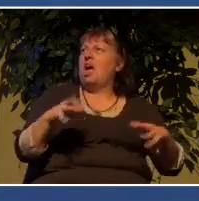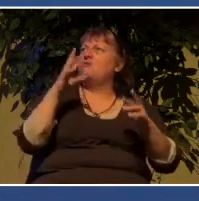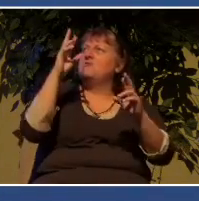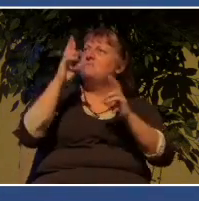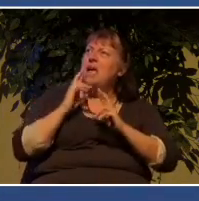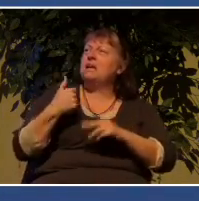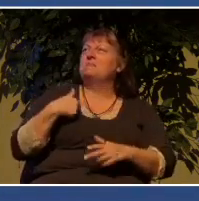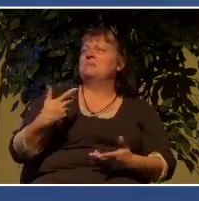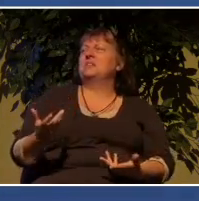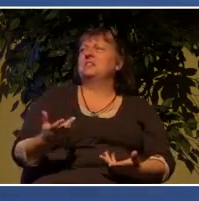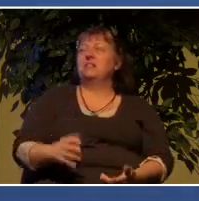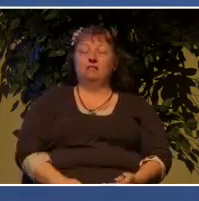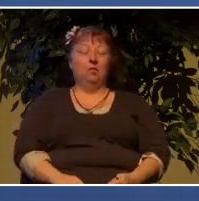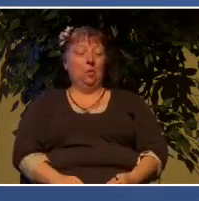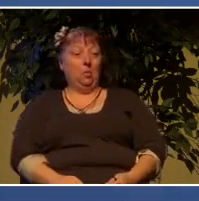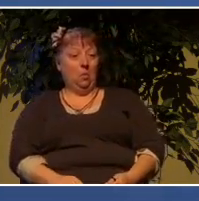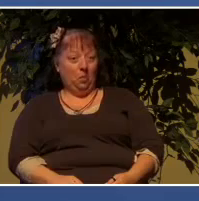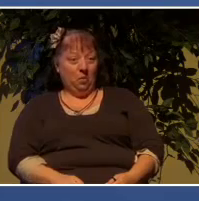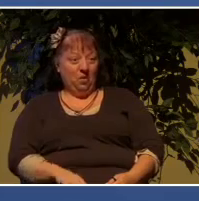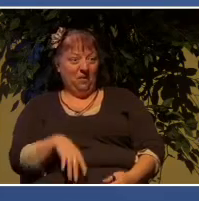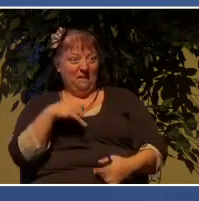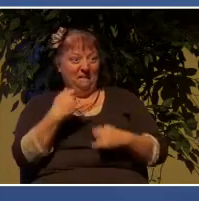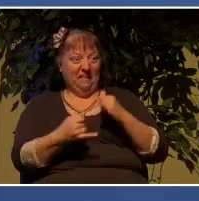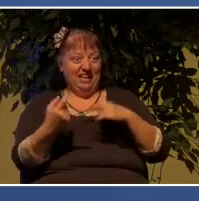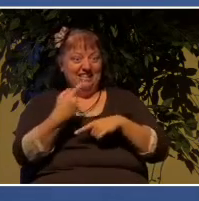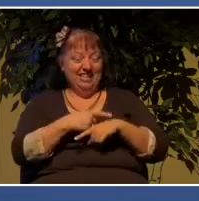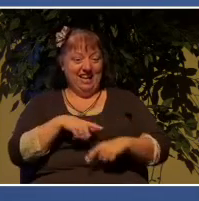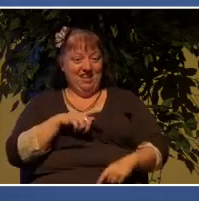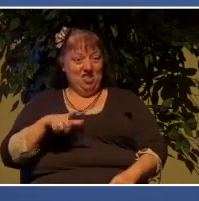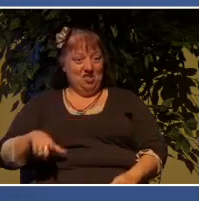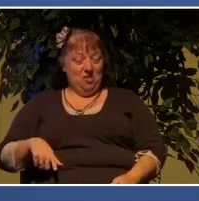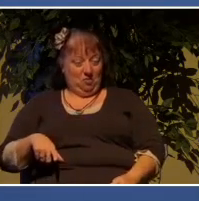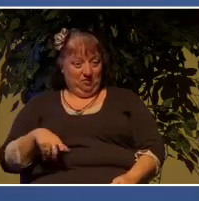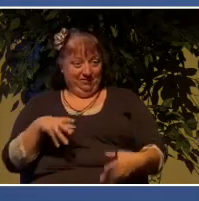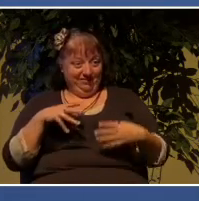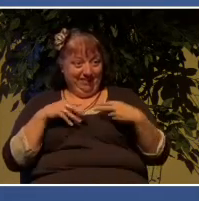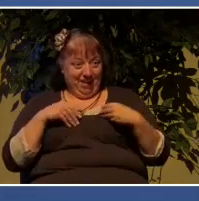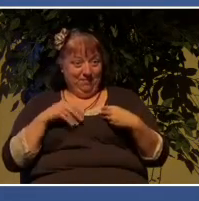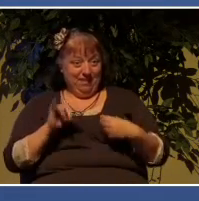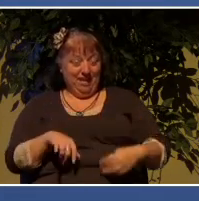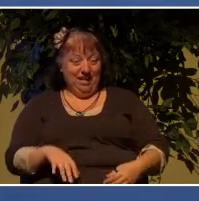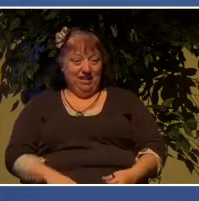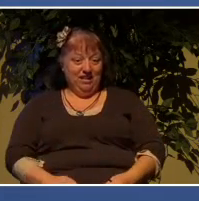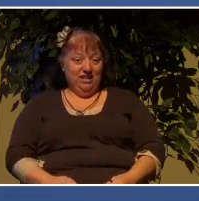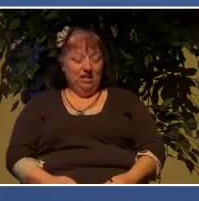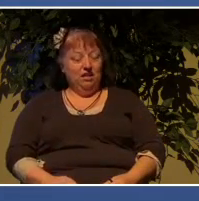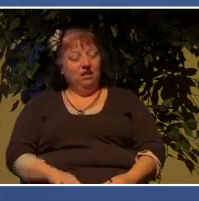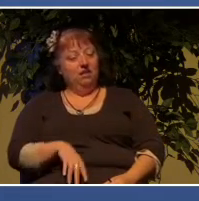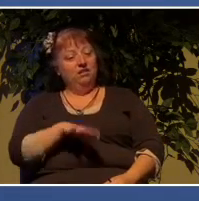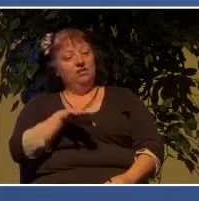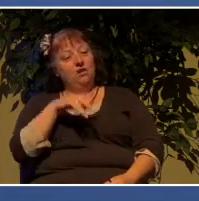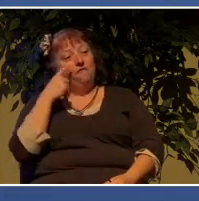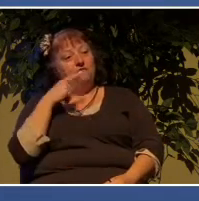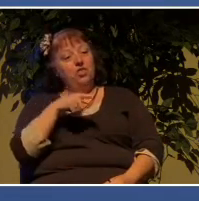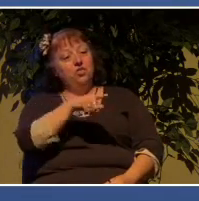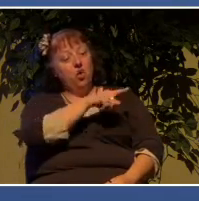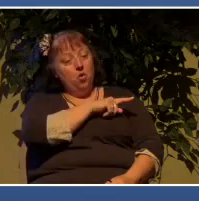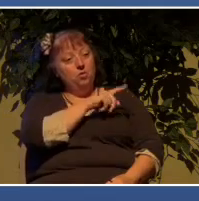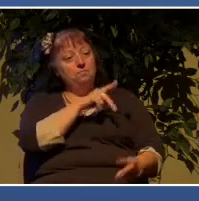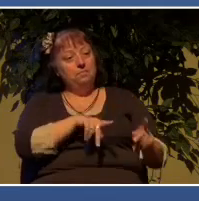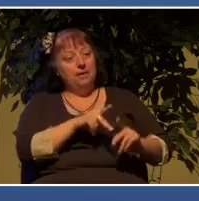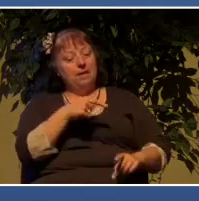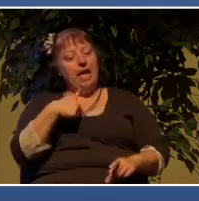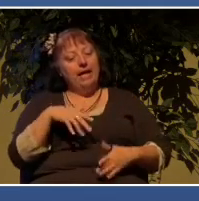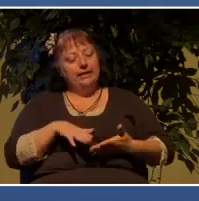see how far that gets you on that final day, because he's going to say, for those tears I died, I poured out my